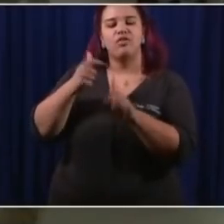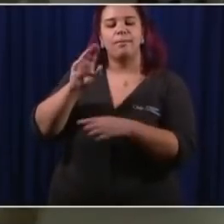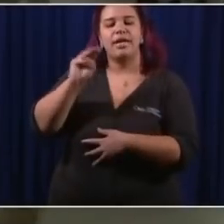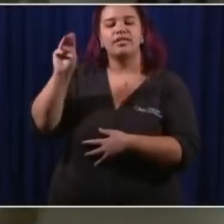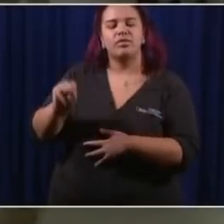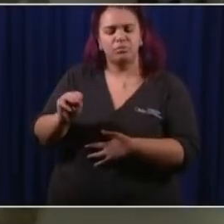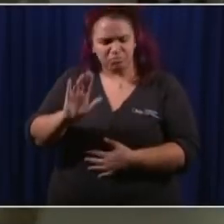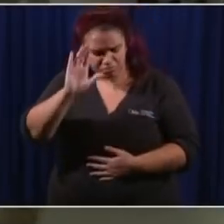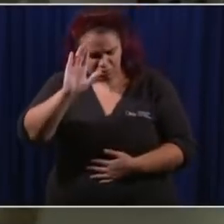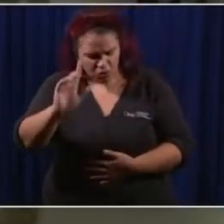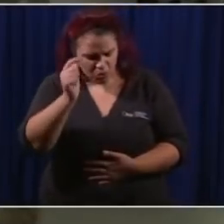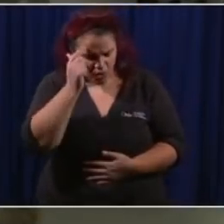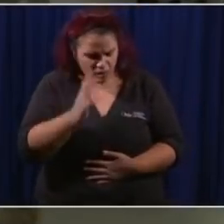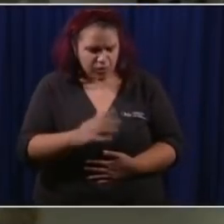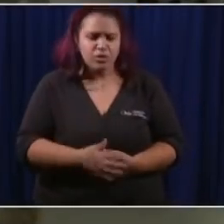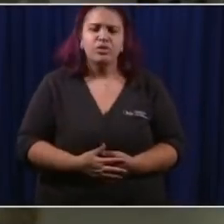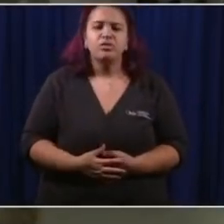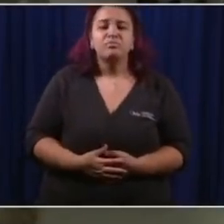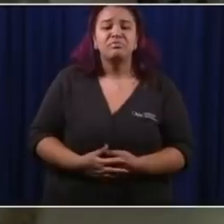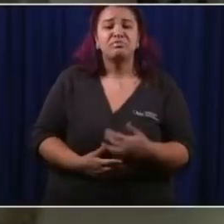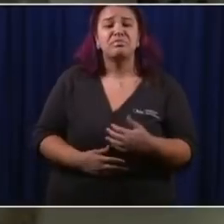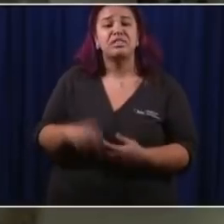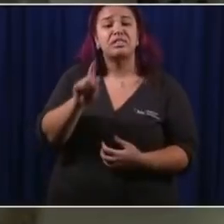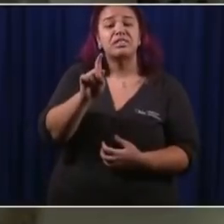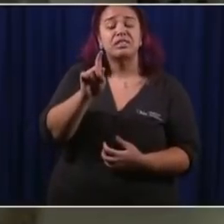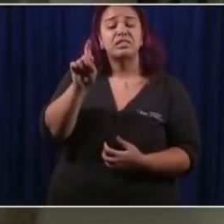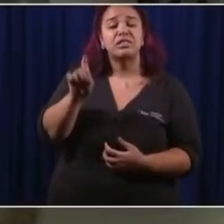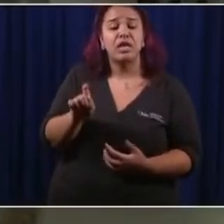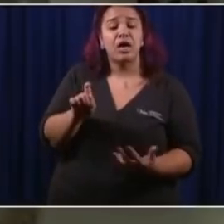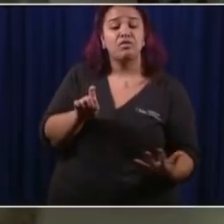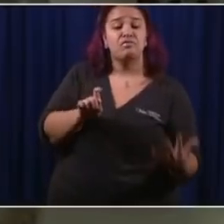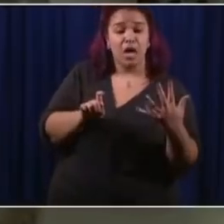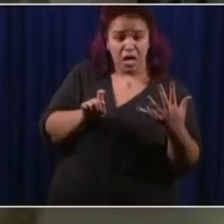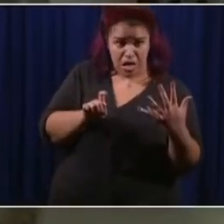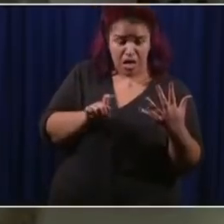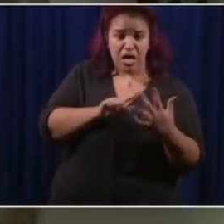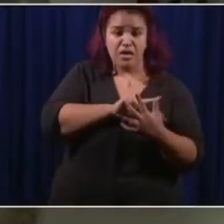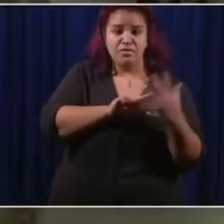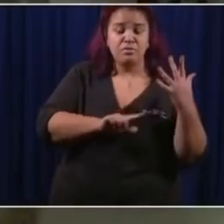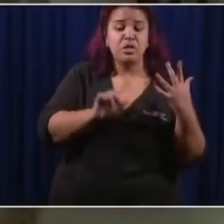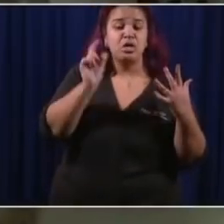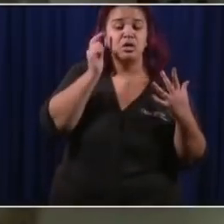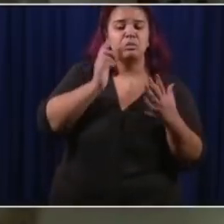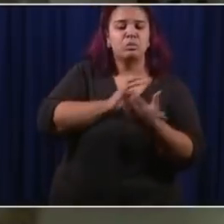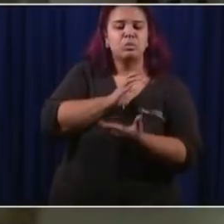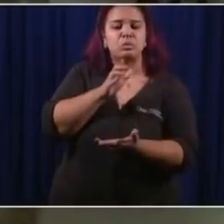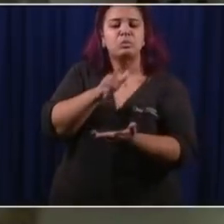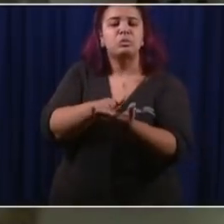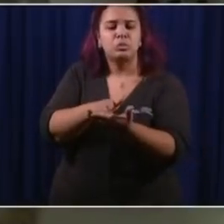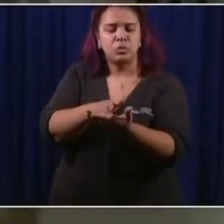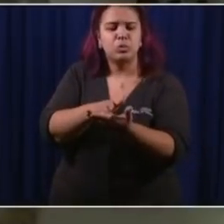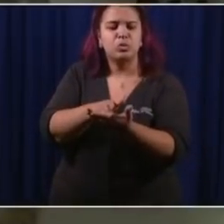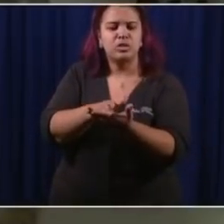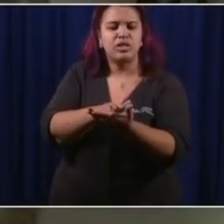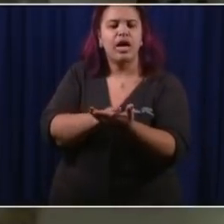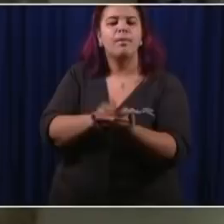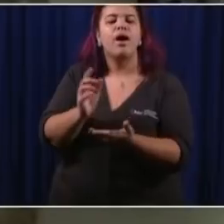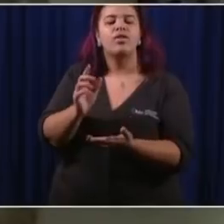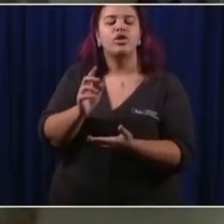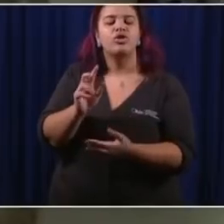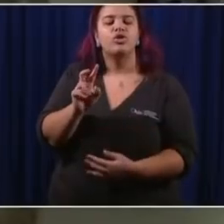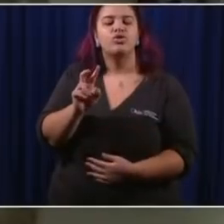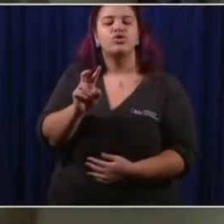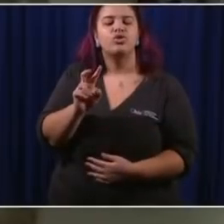5 Texas Republicans, as you may know, sued Texas Republican Governor Abbott over a $295 million contact tracing